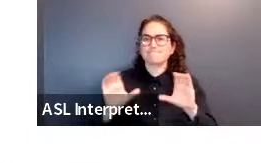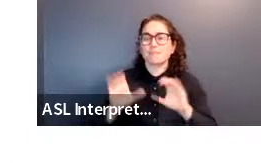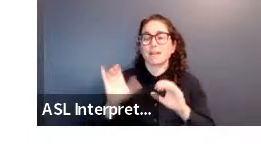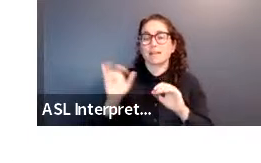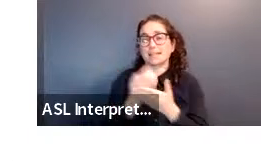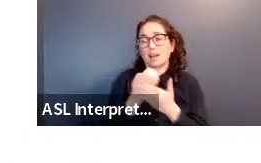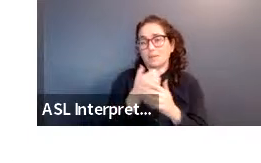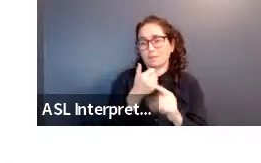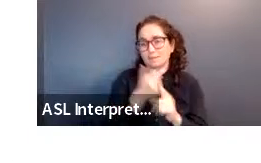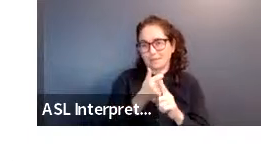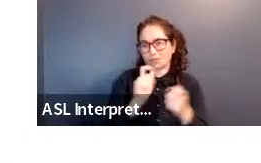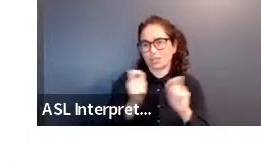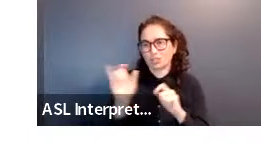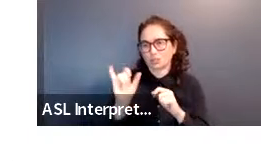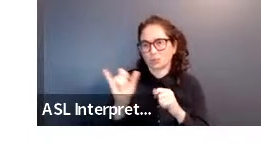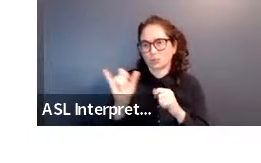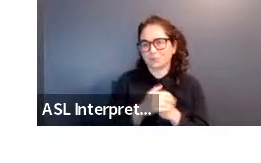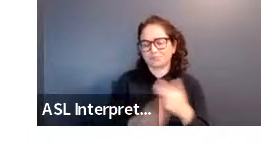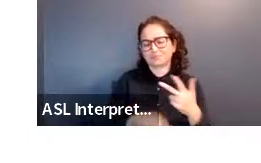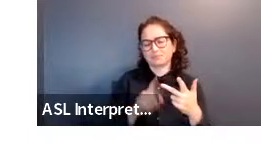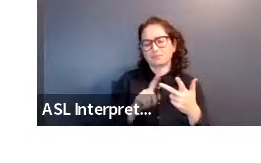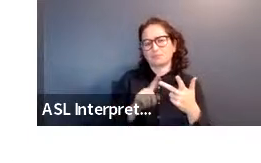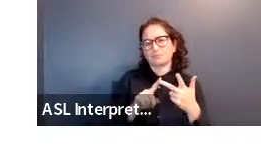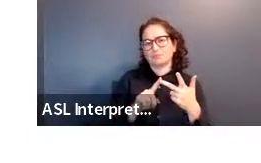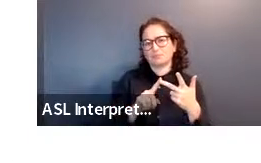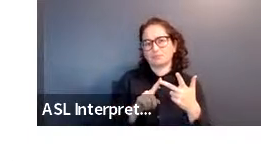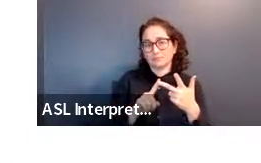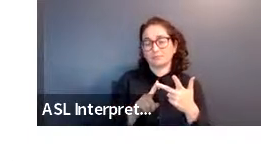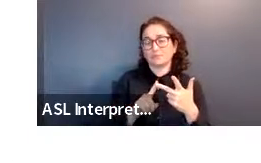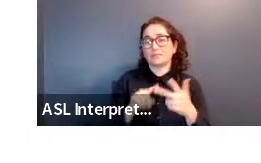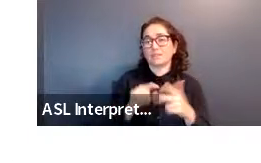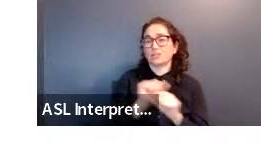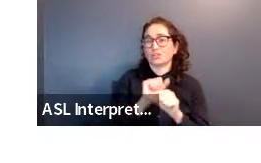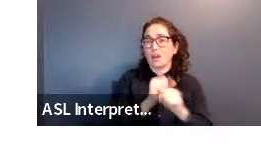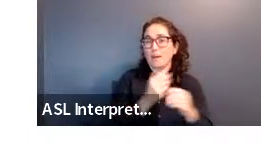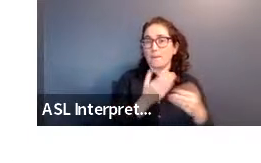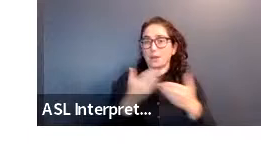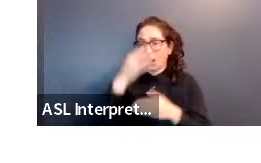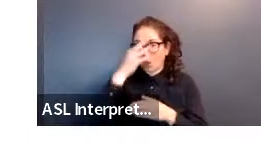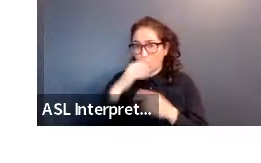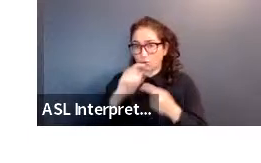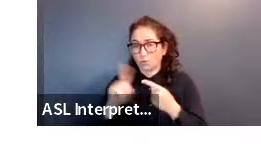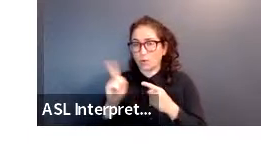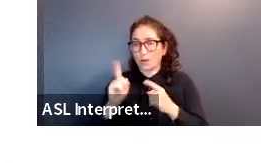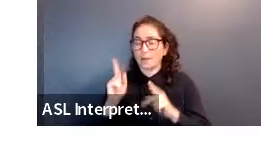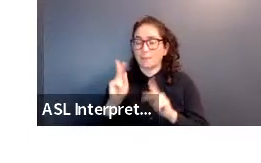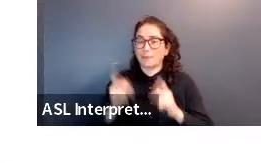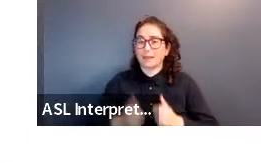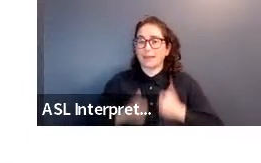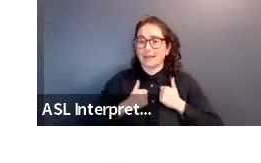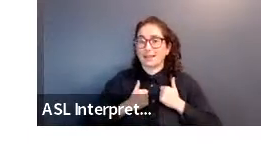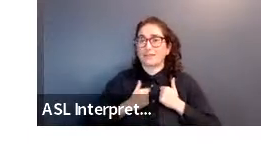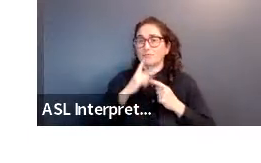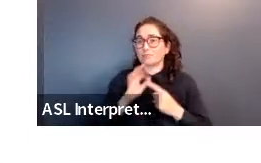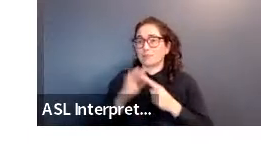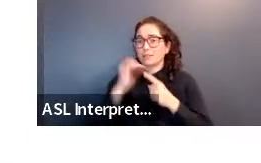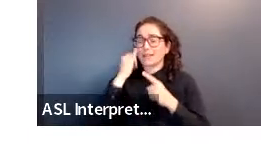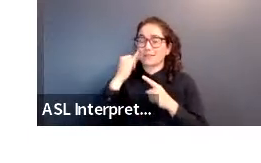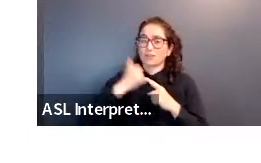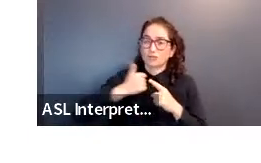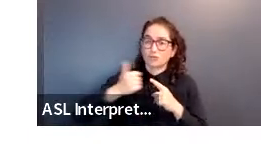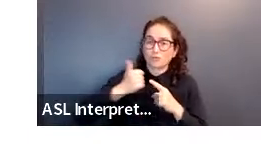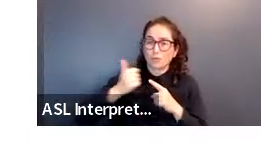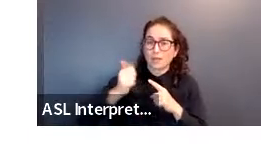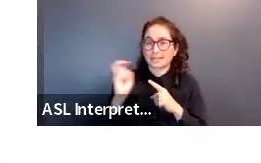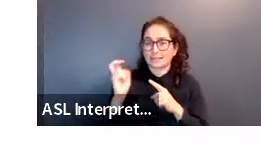itself changes. Our last goal is to bring jobs closer to where people live, especially in transit accessible locations across all 5